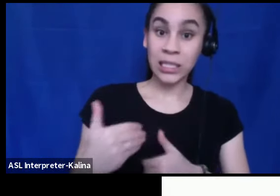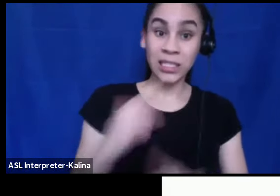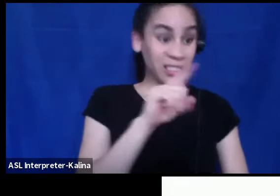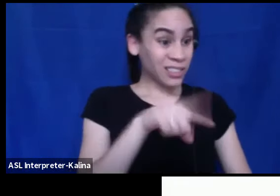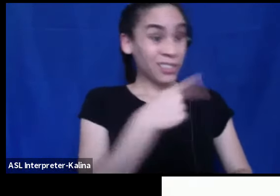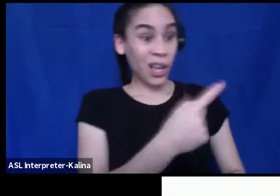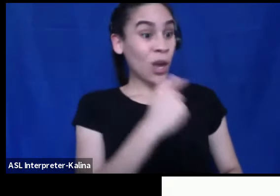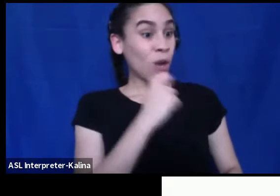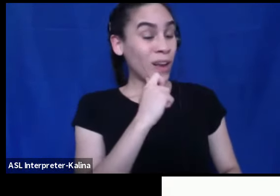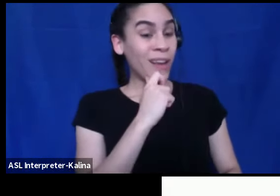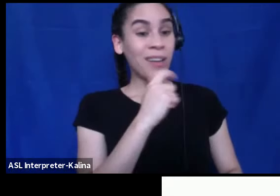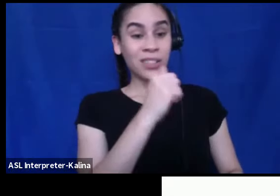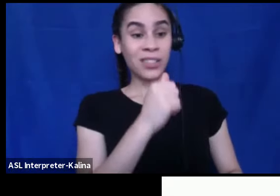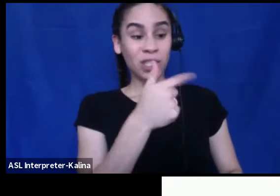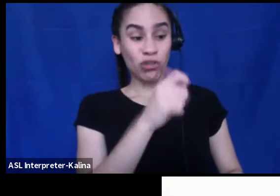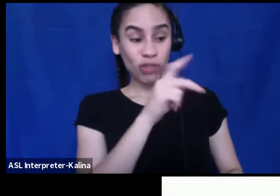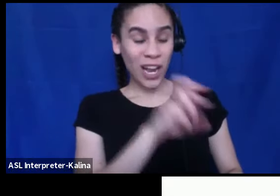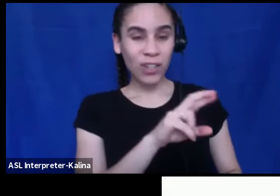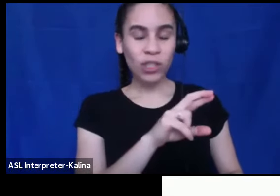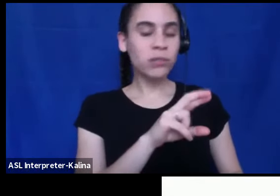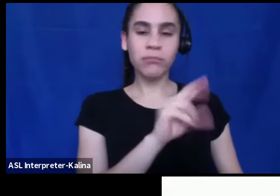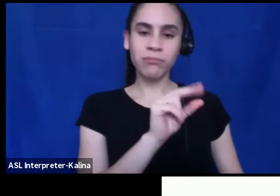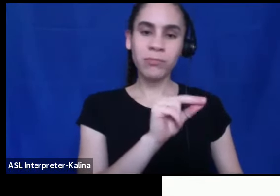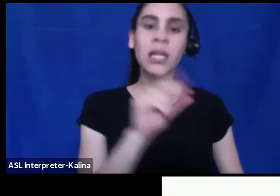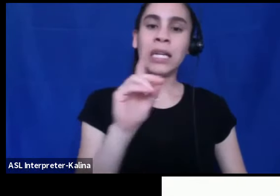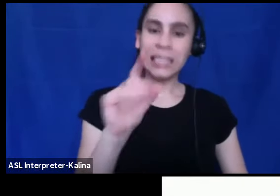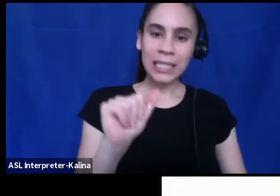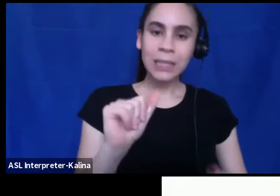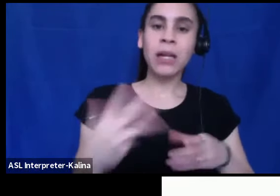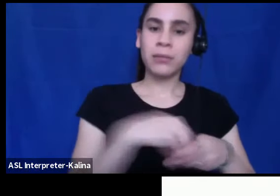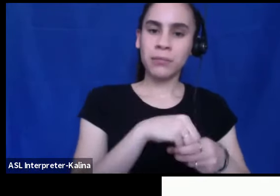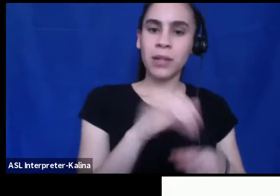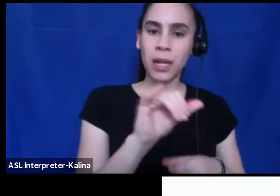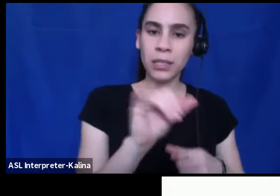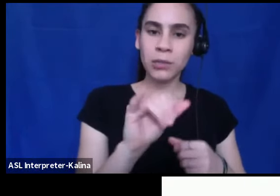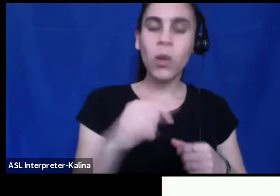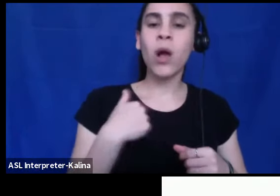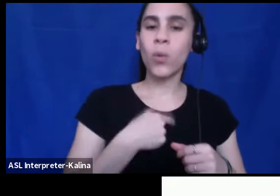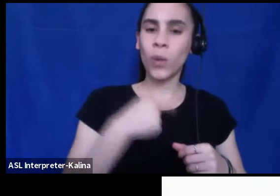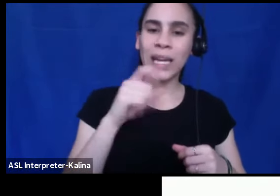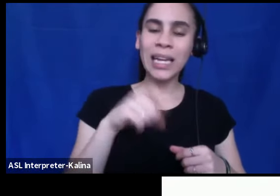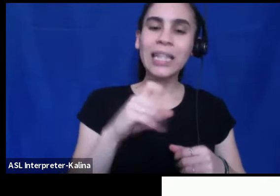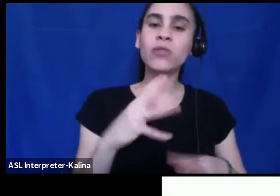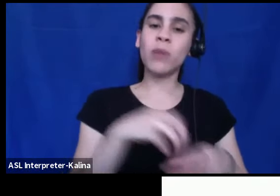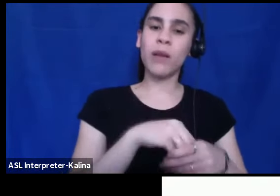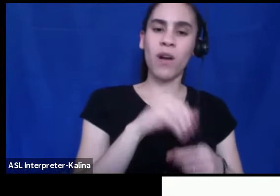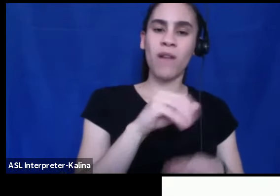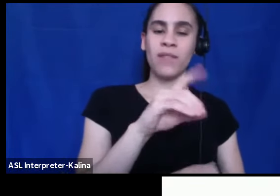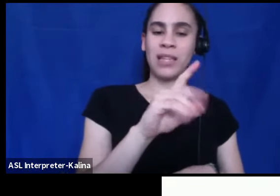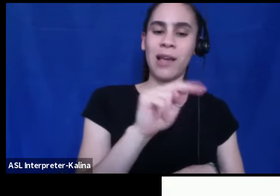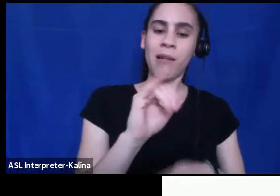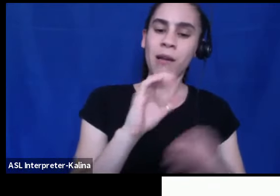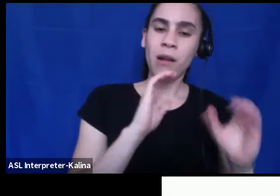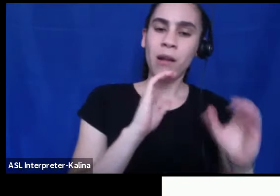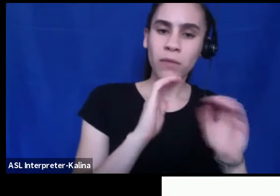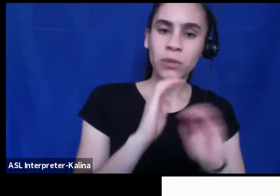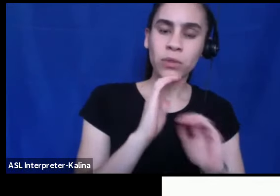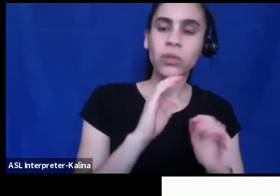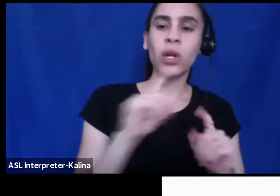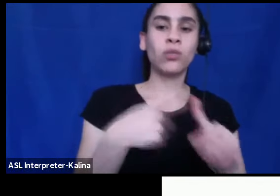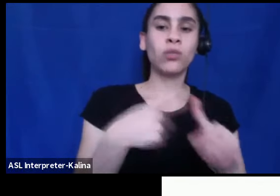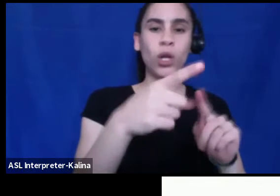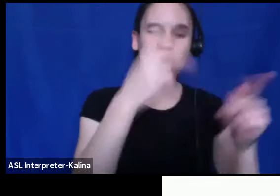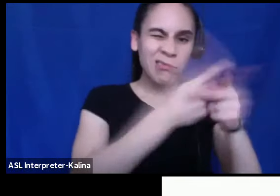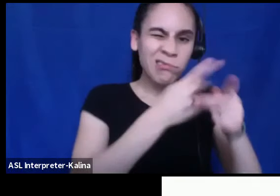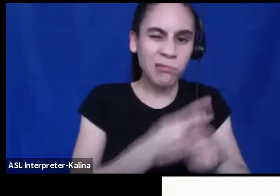all of that too. So we need to be parts of those main D&I conversations. And when you're putting together, your structure